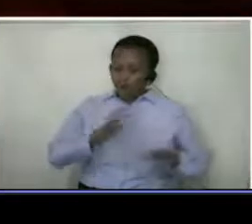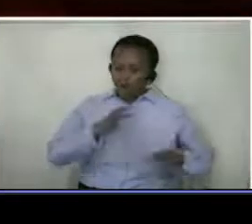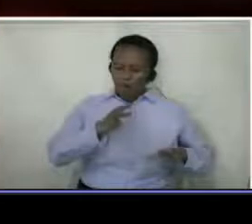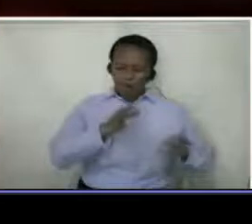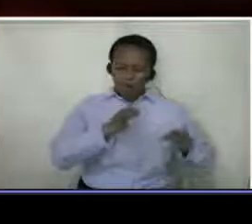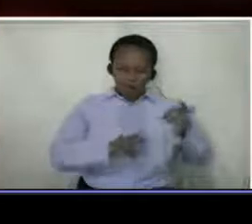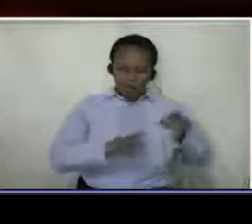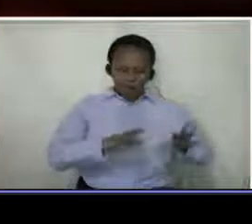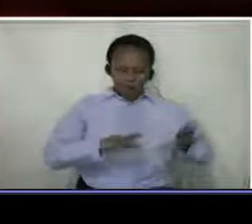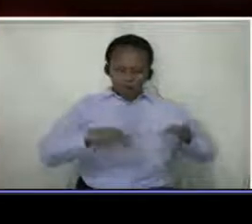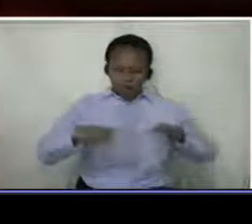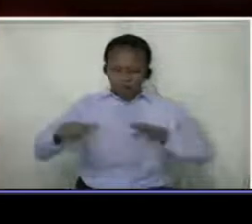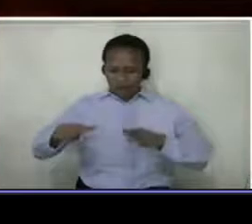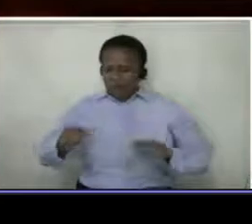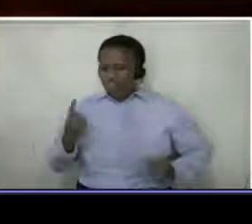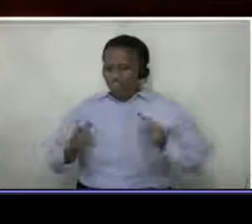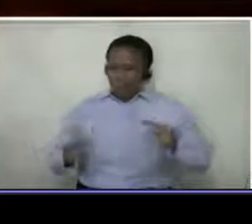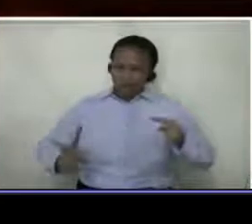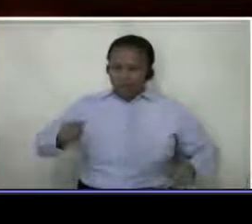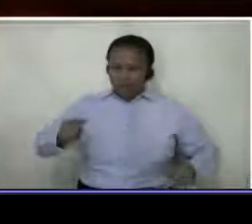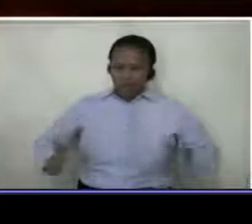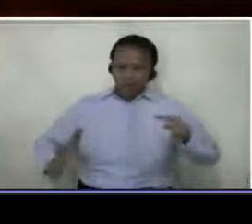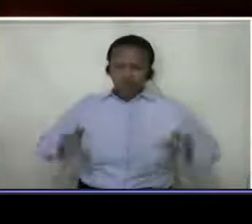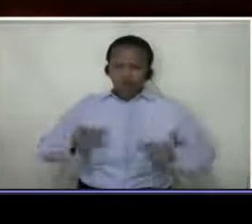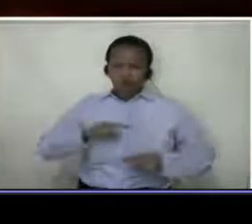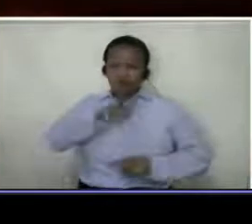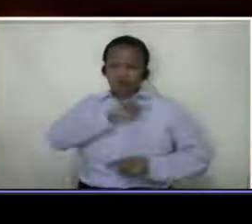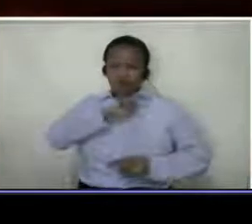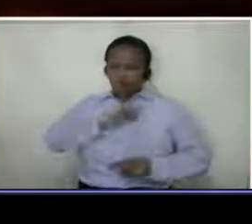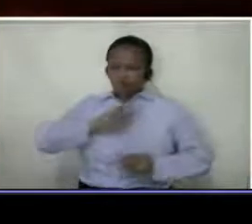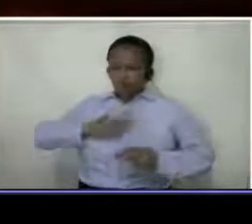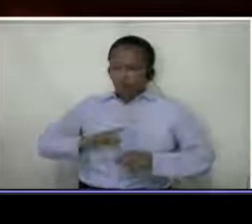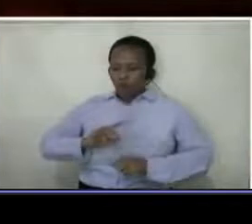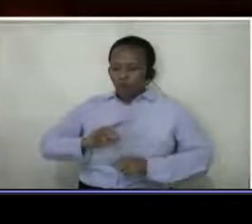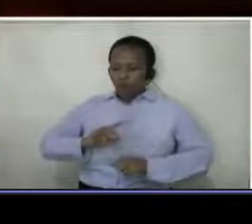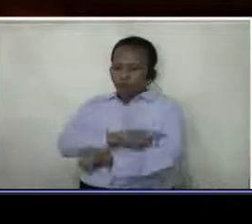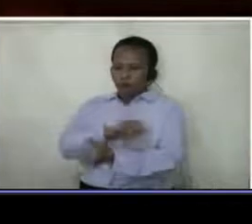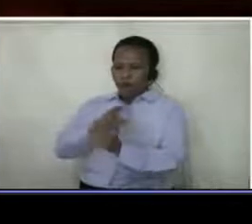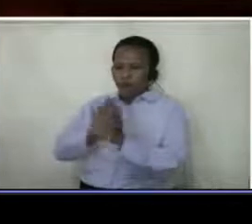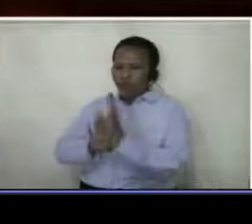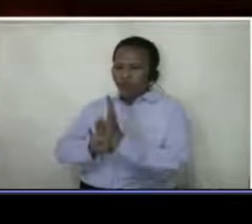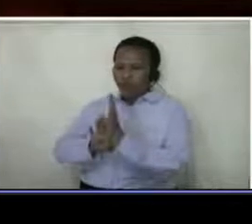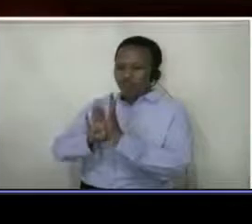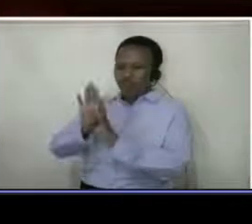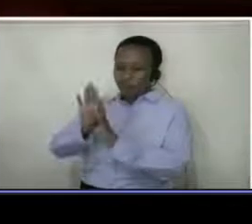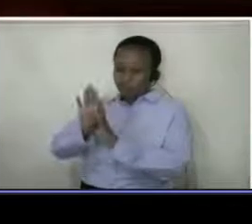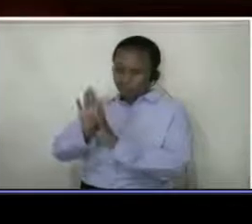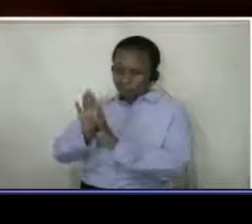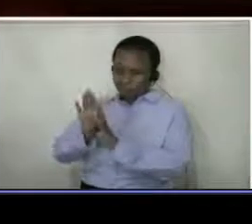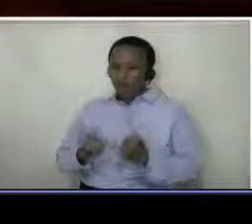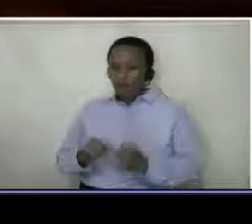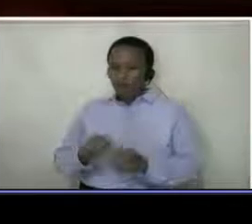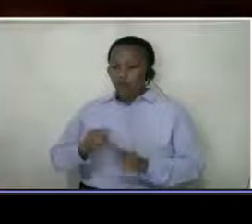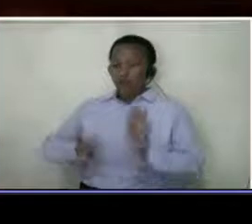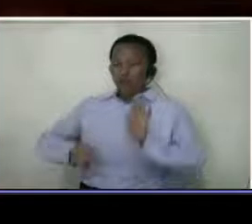through costly court challenges for increased power. This only negatively impacts the people